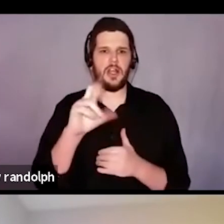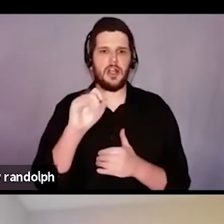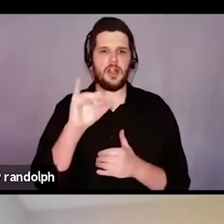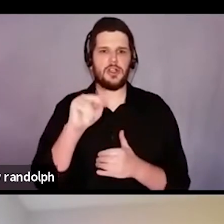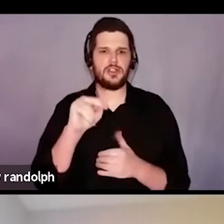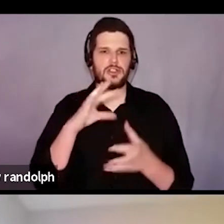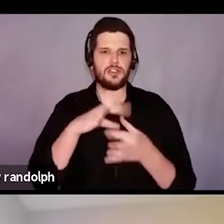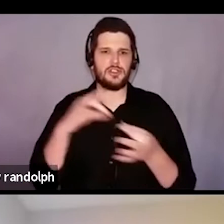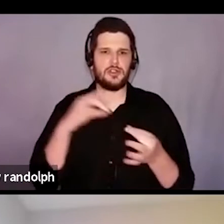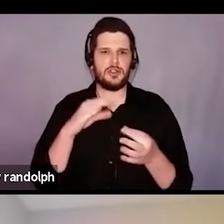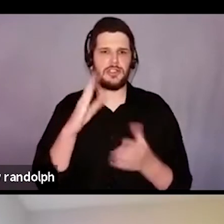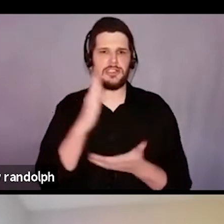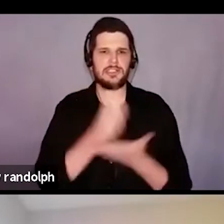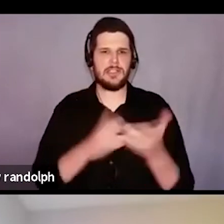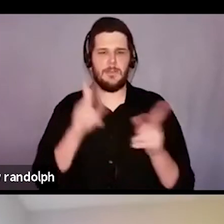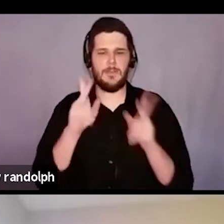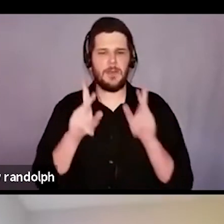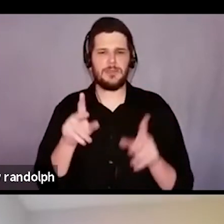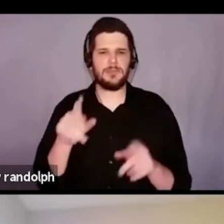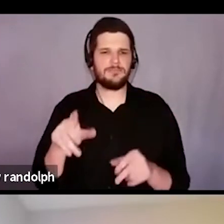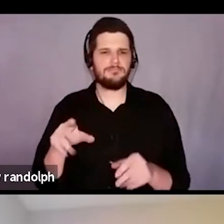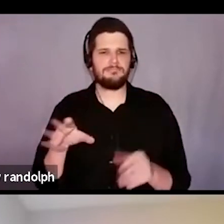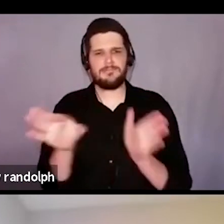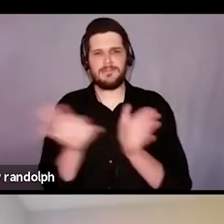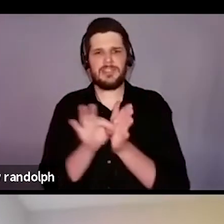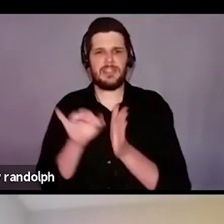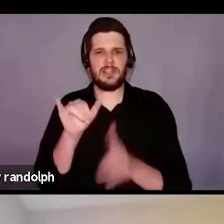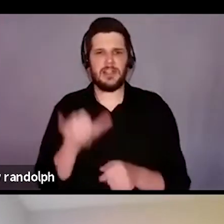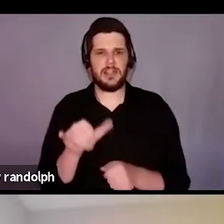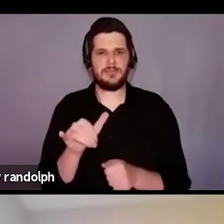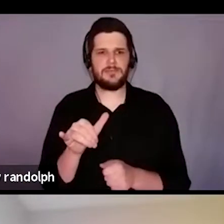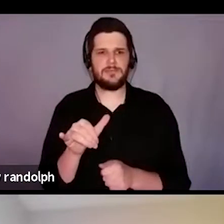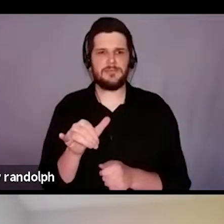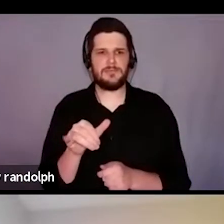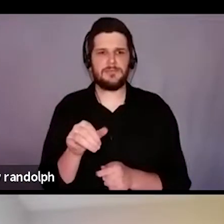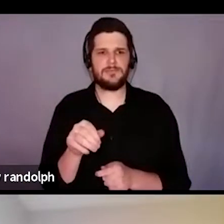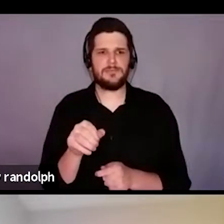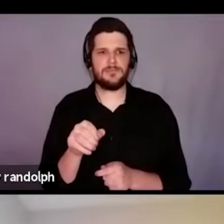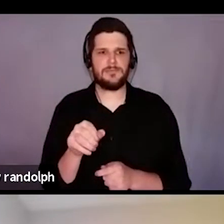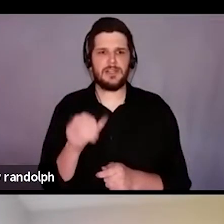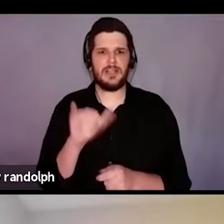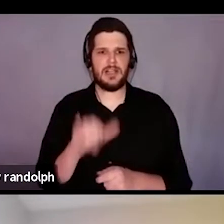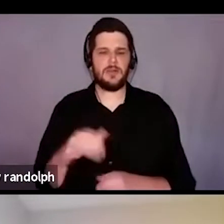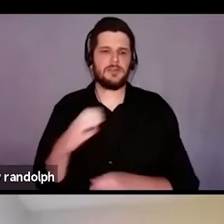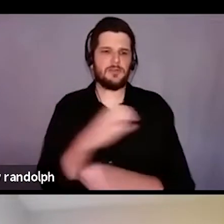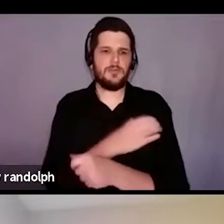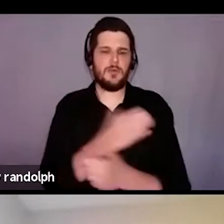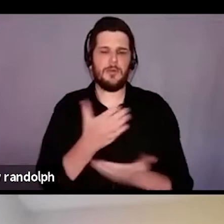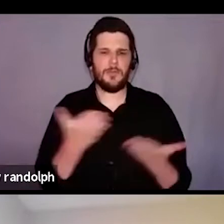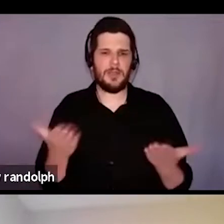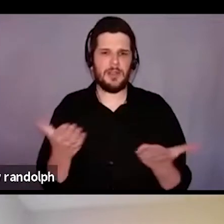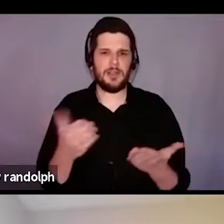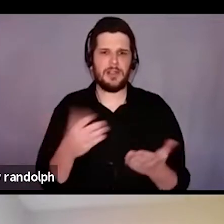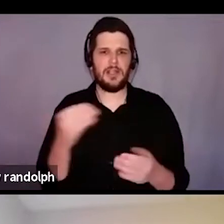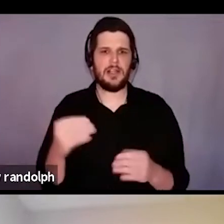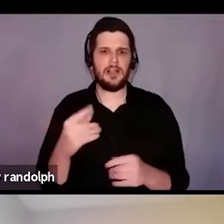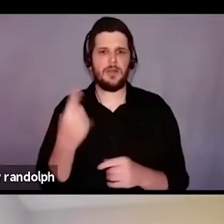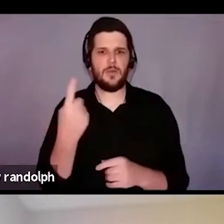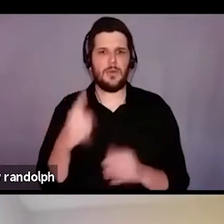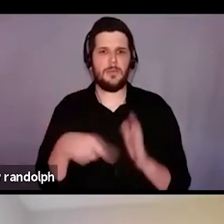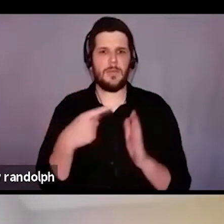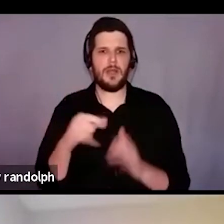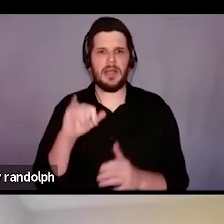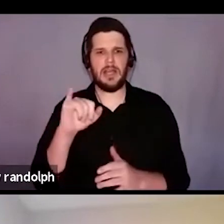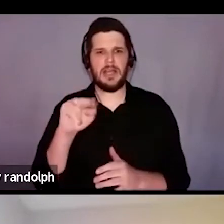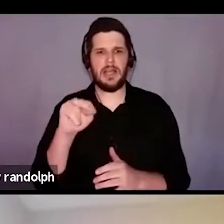people just stick to that. So that was a powerful thing. And then the one about the intolerable